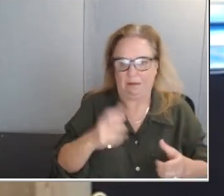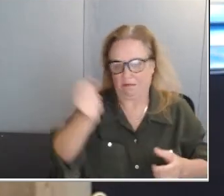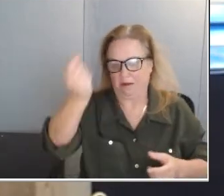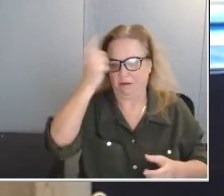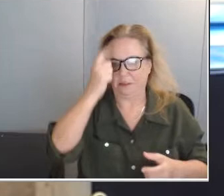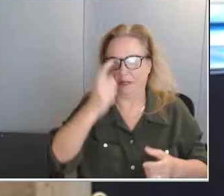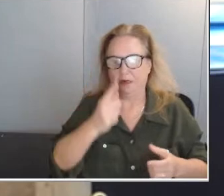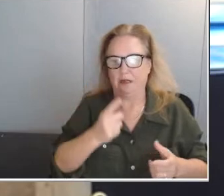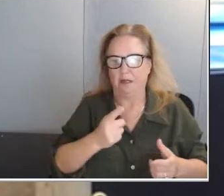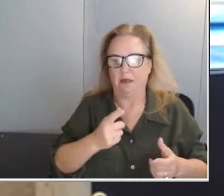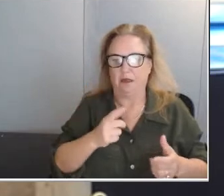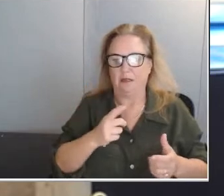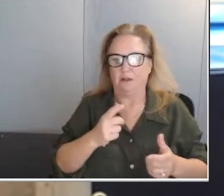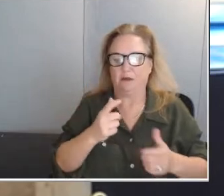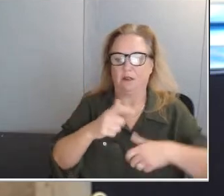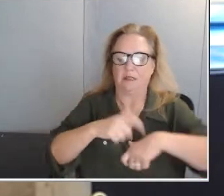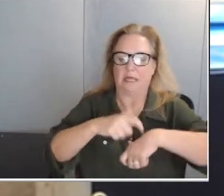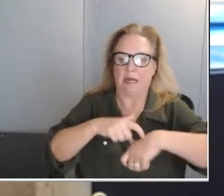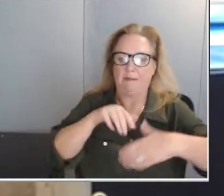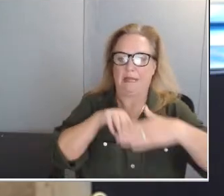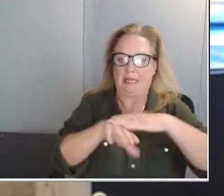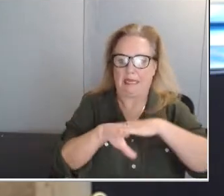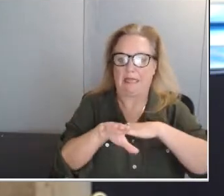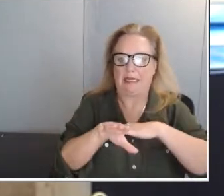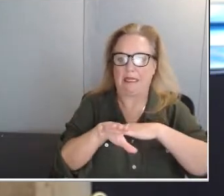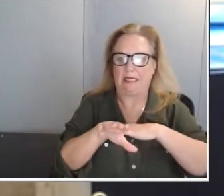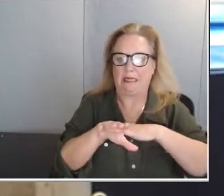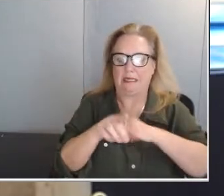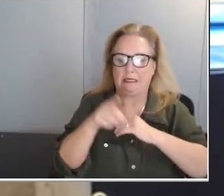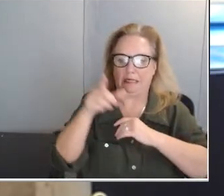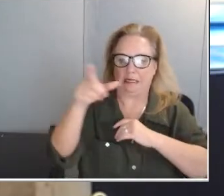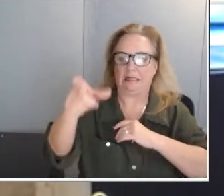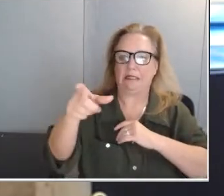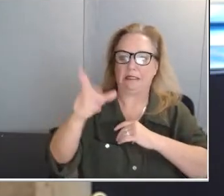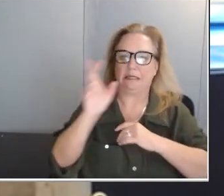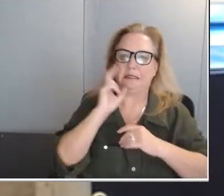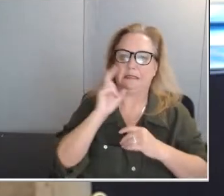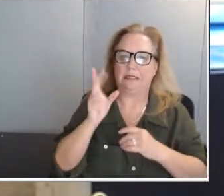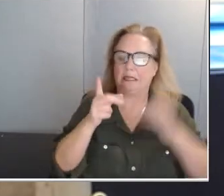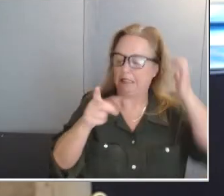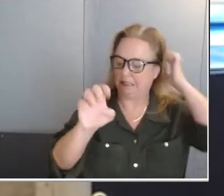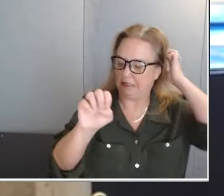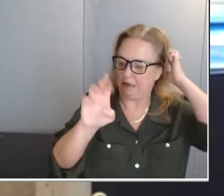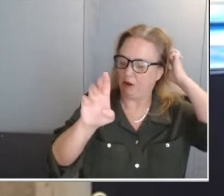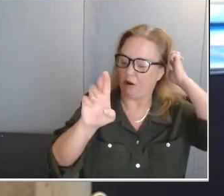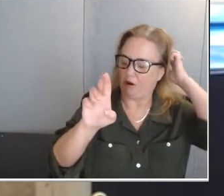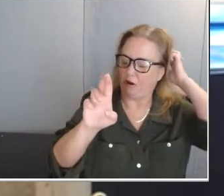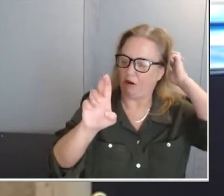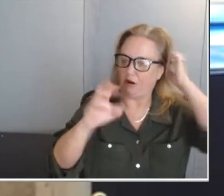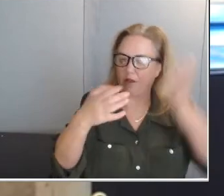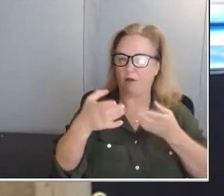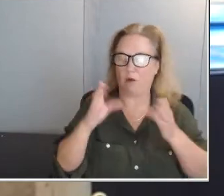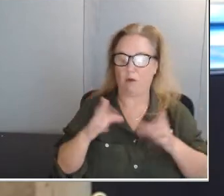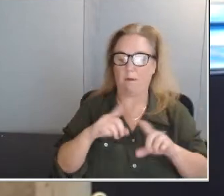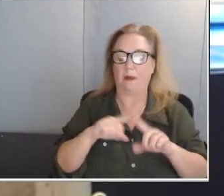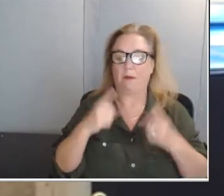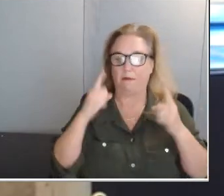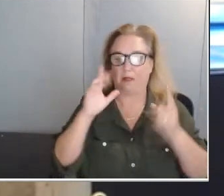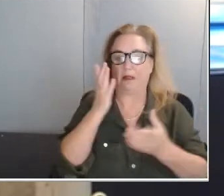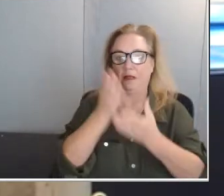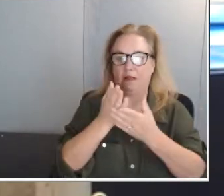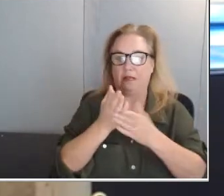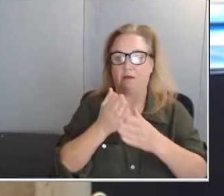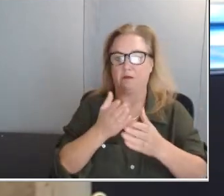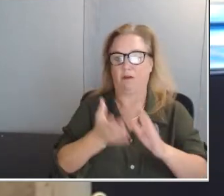that. It took a little bit to get admitted, back to the ER room in the back. But once I was back there, they started